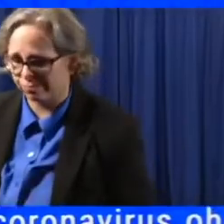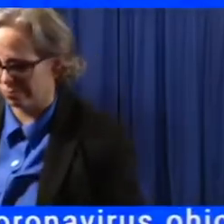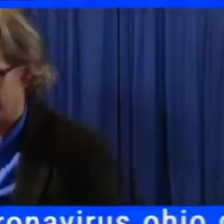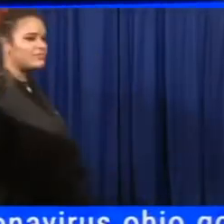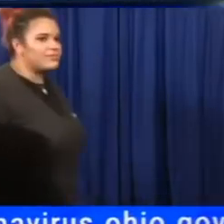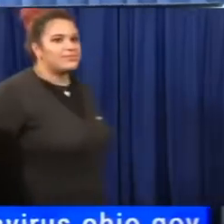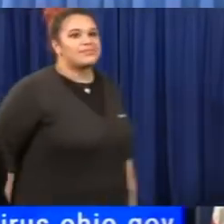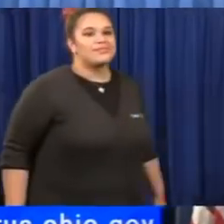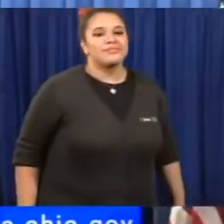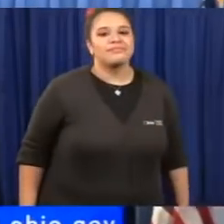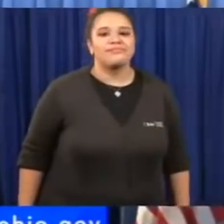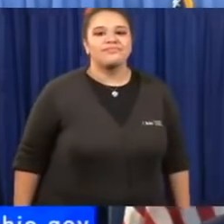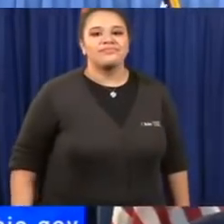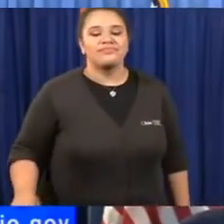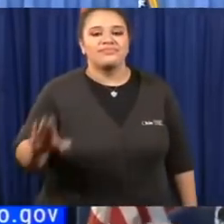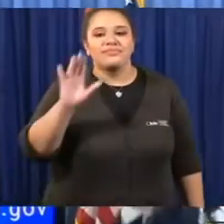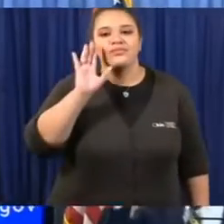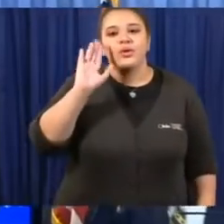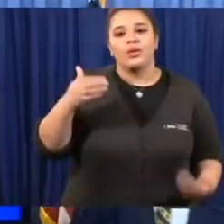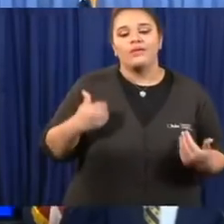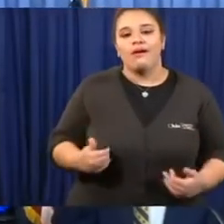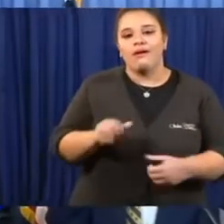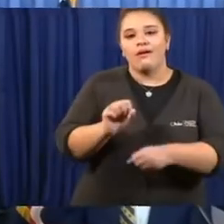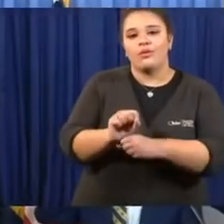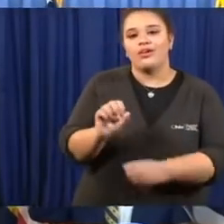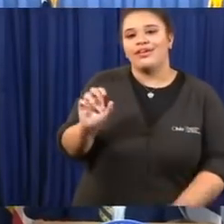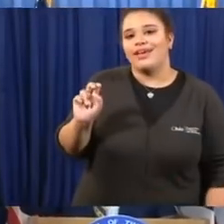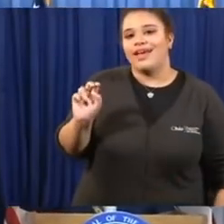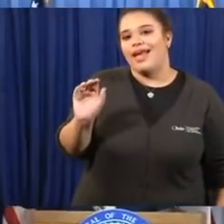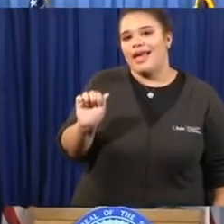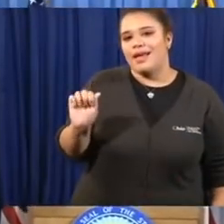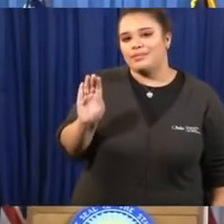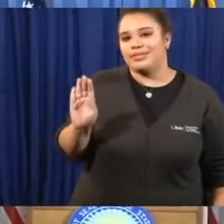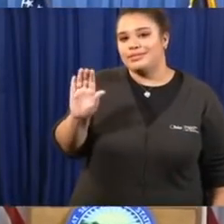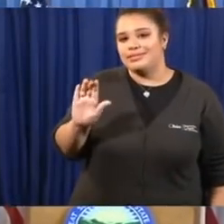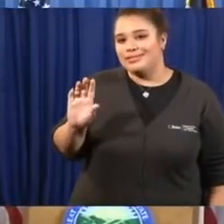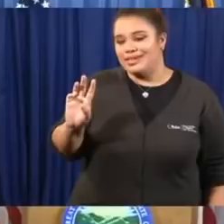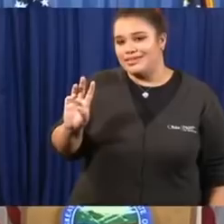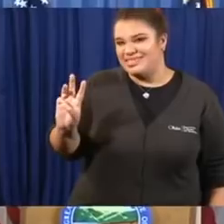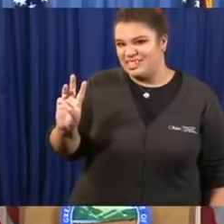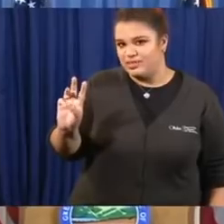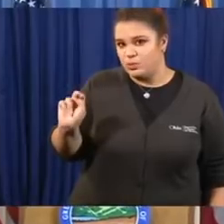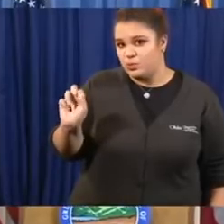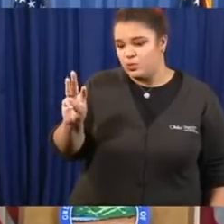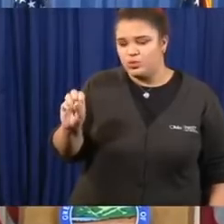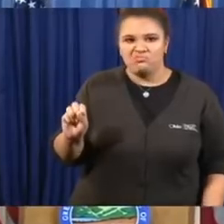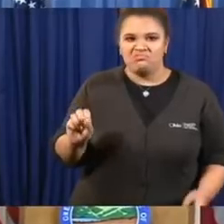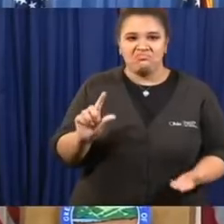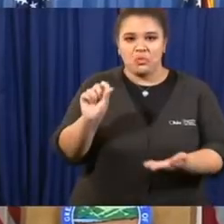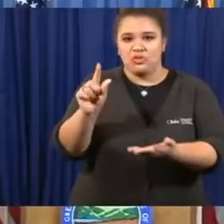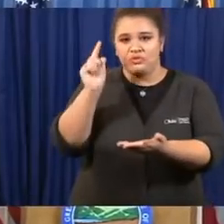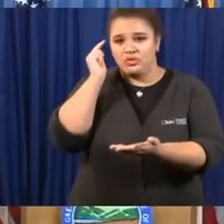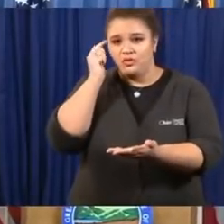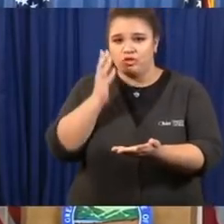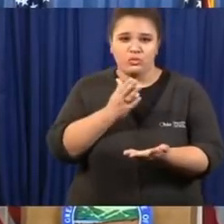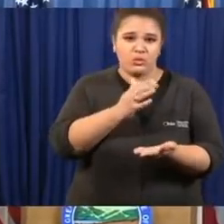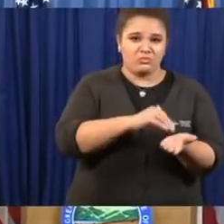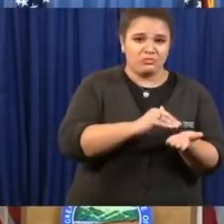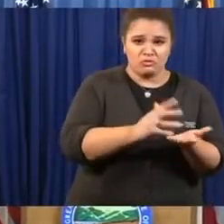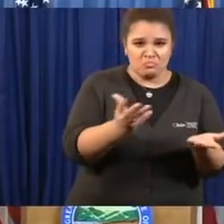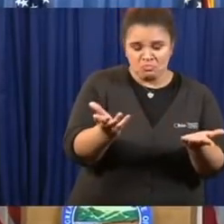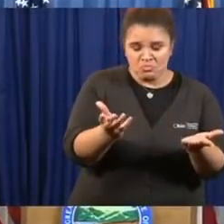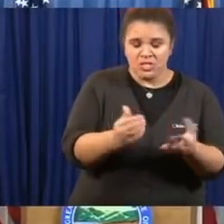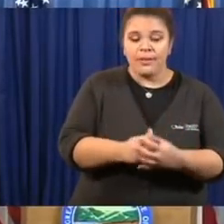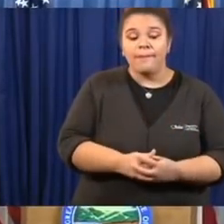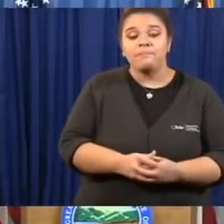Hello, Tara Morgan with ABC6 News. This question could be for either one of you. As businesses reopen, Dr. Acton,